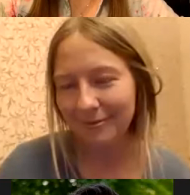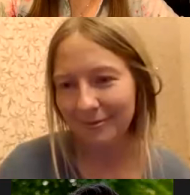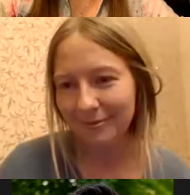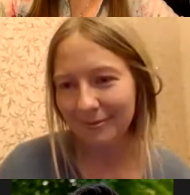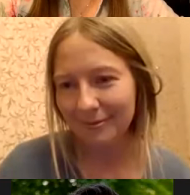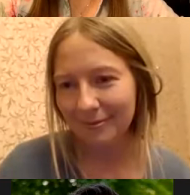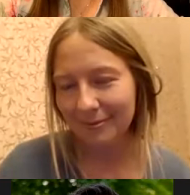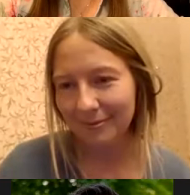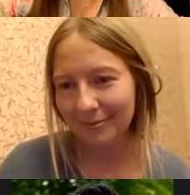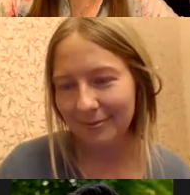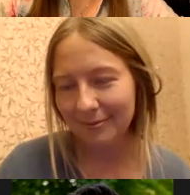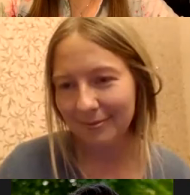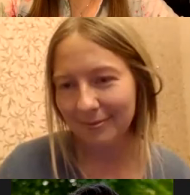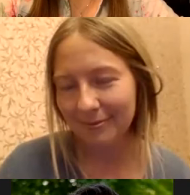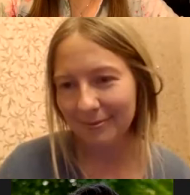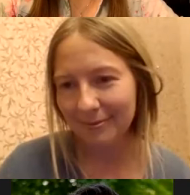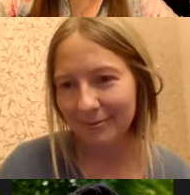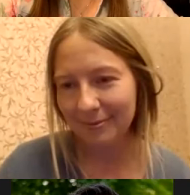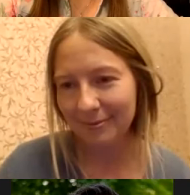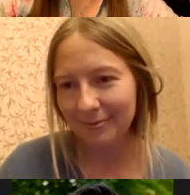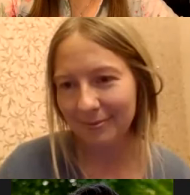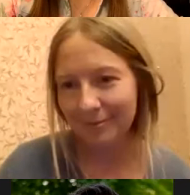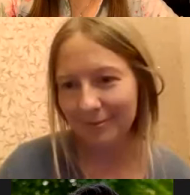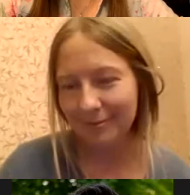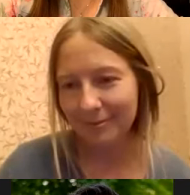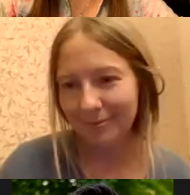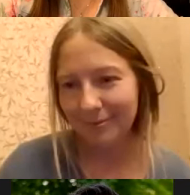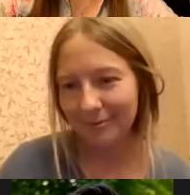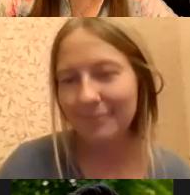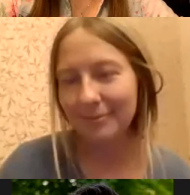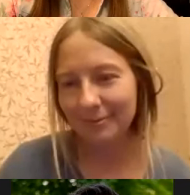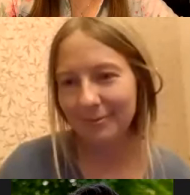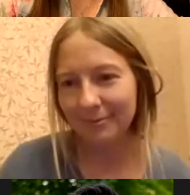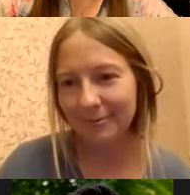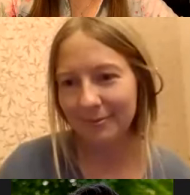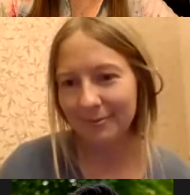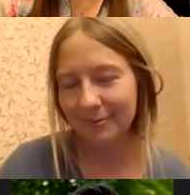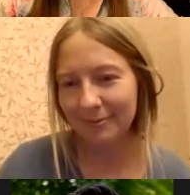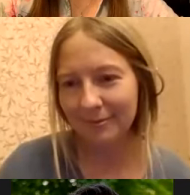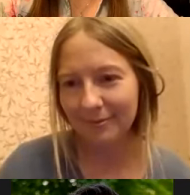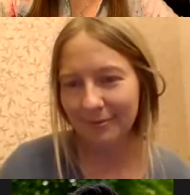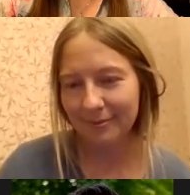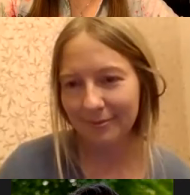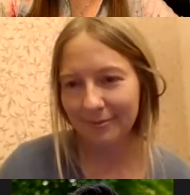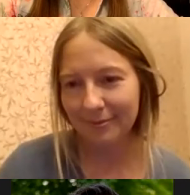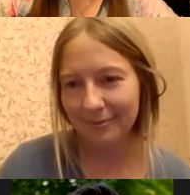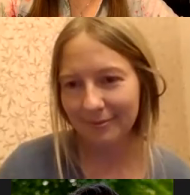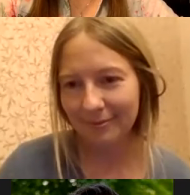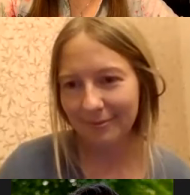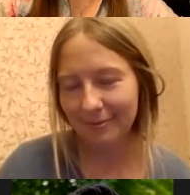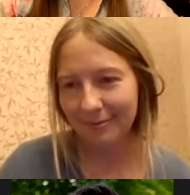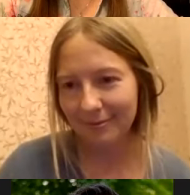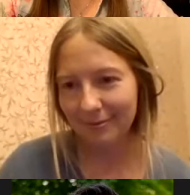So the macular region are very much cone enriched, and so our current